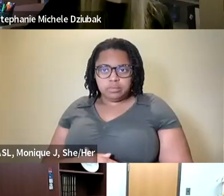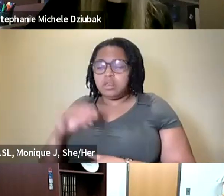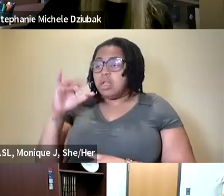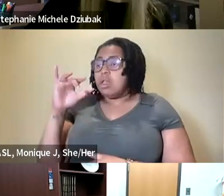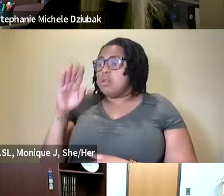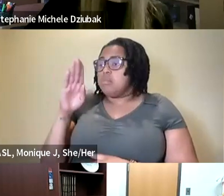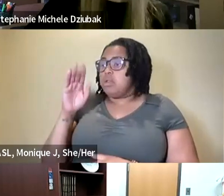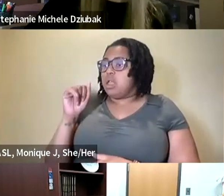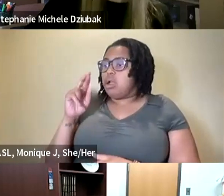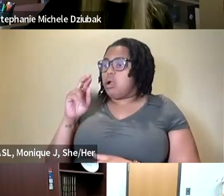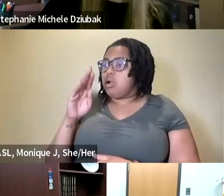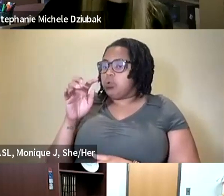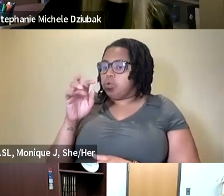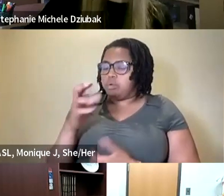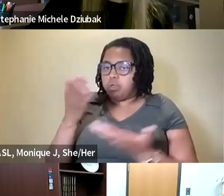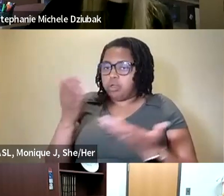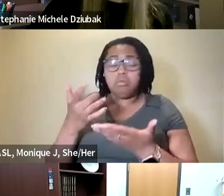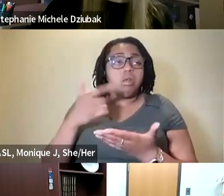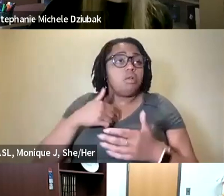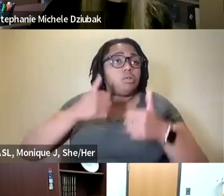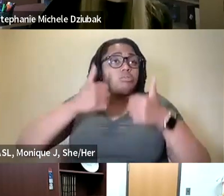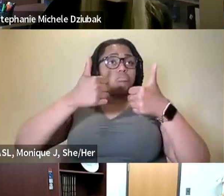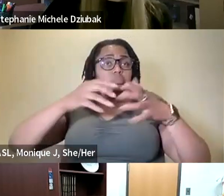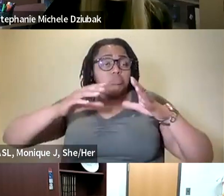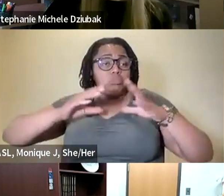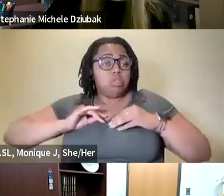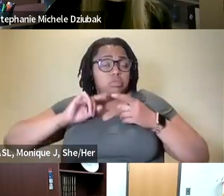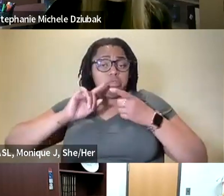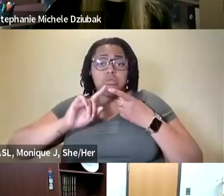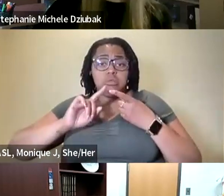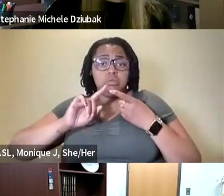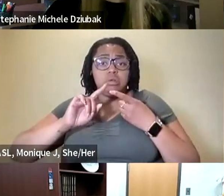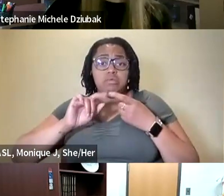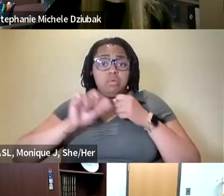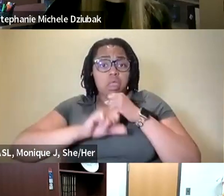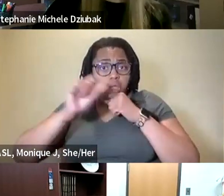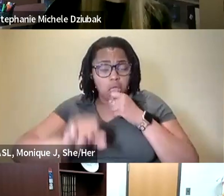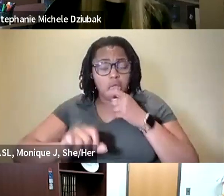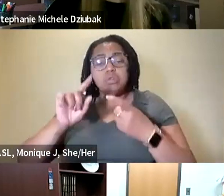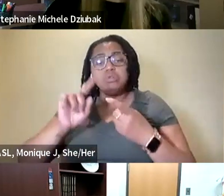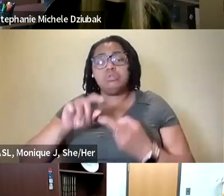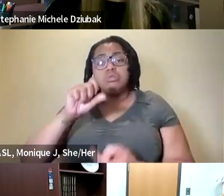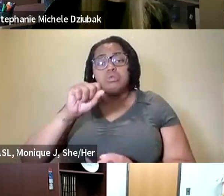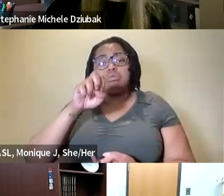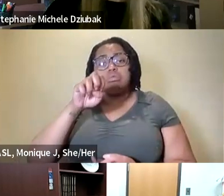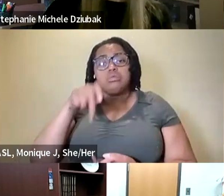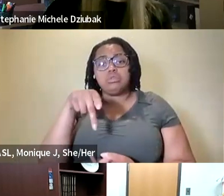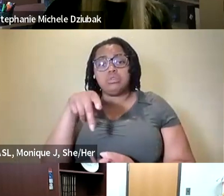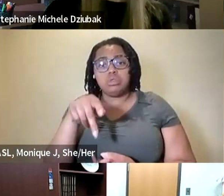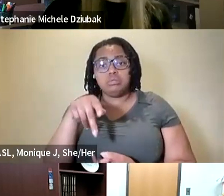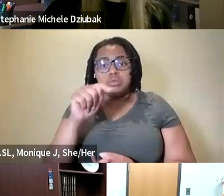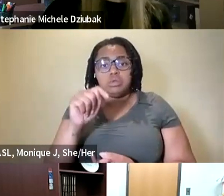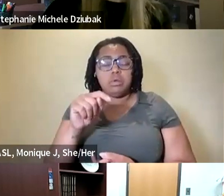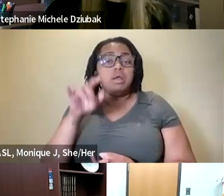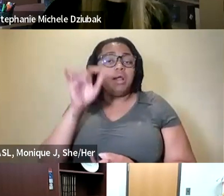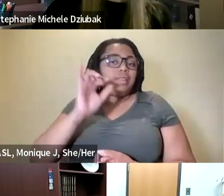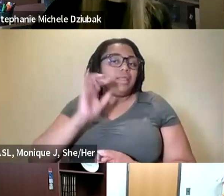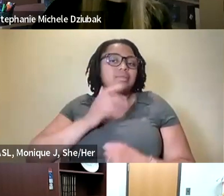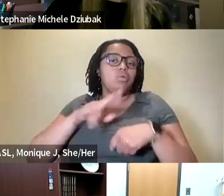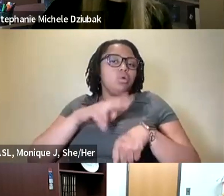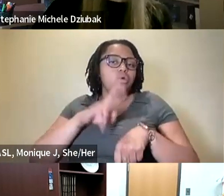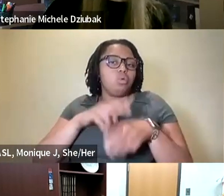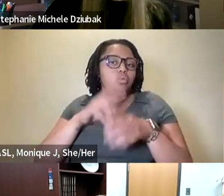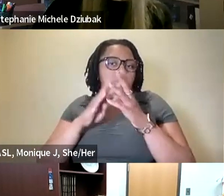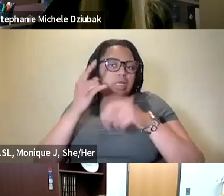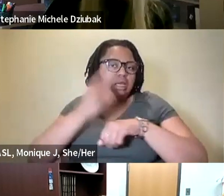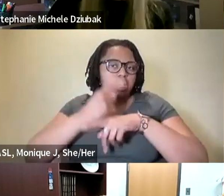Barbara here. I am great pushing that off till September, and that would be on our normal meeting day,